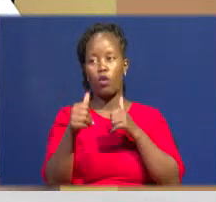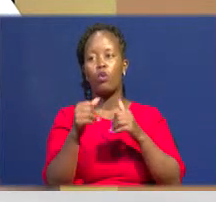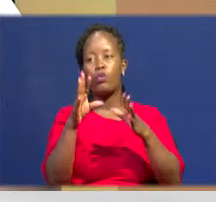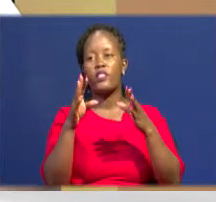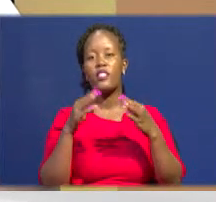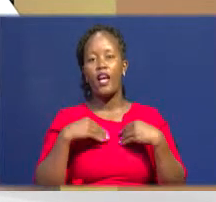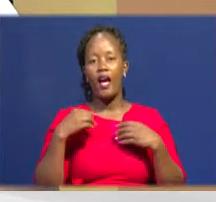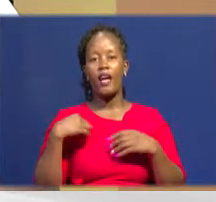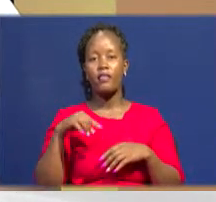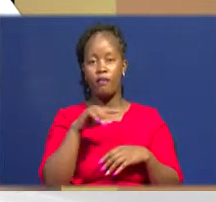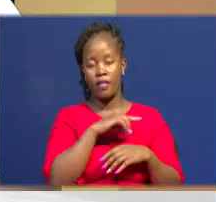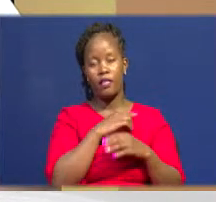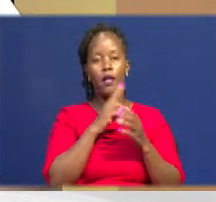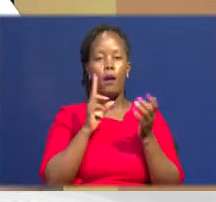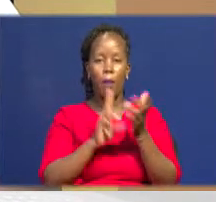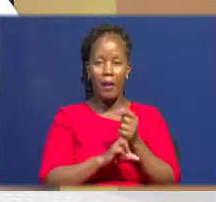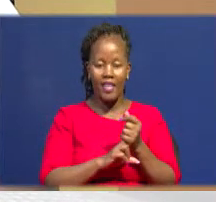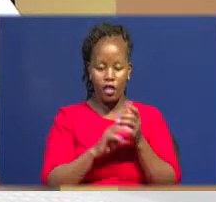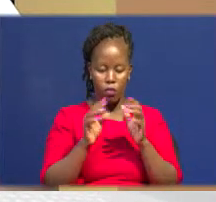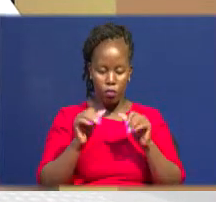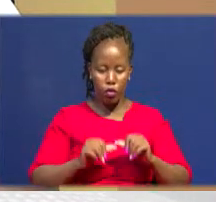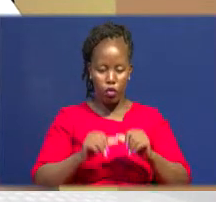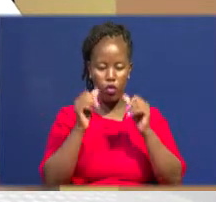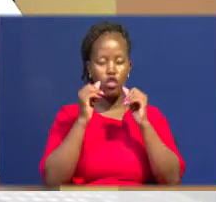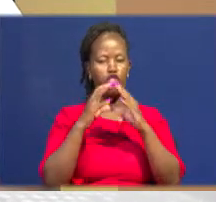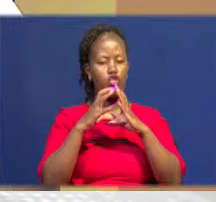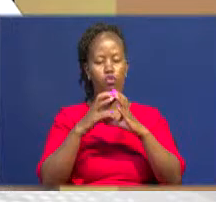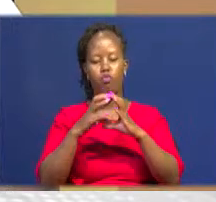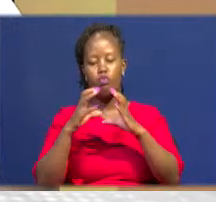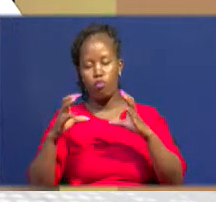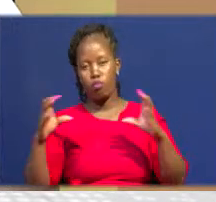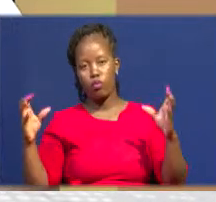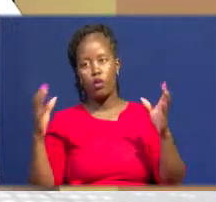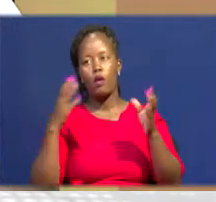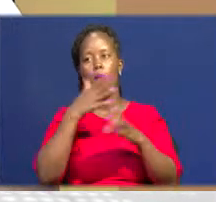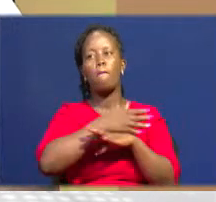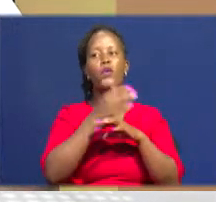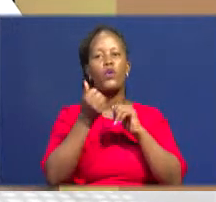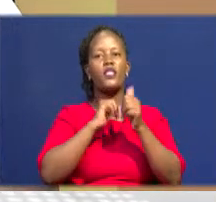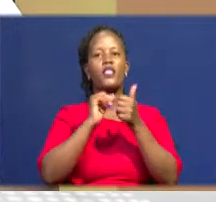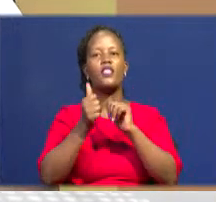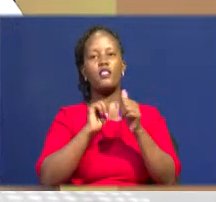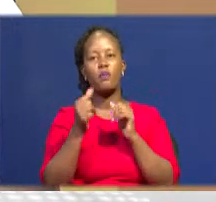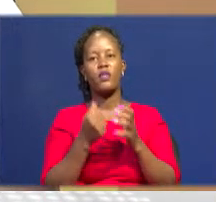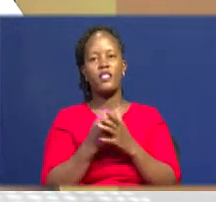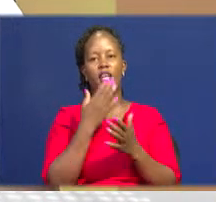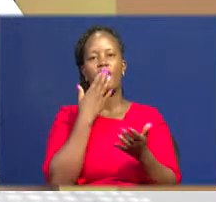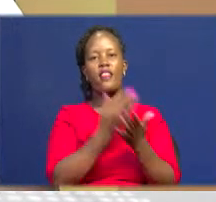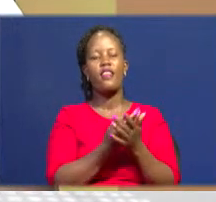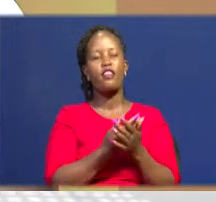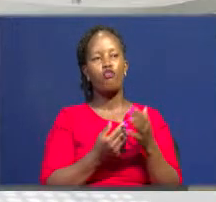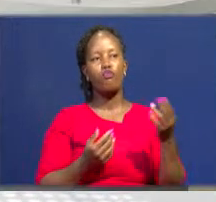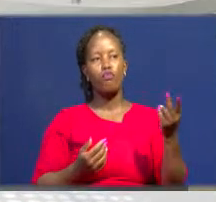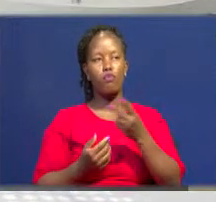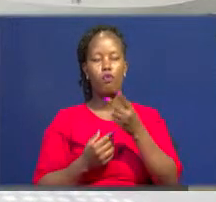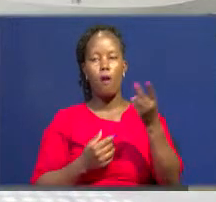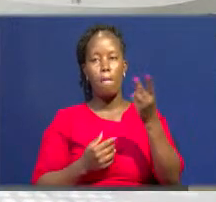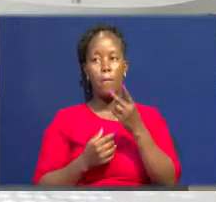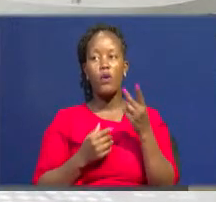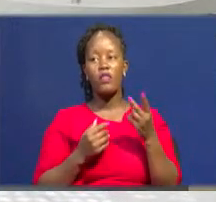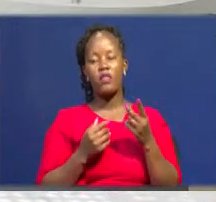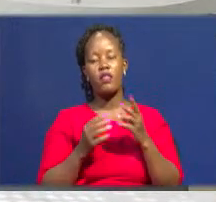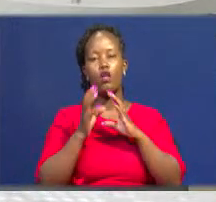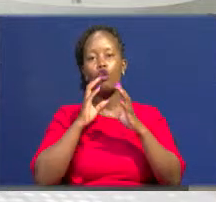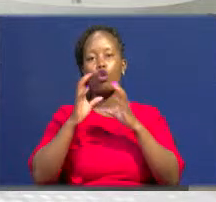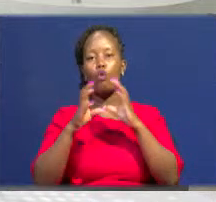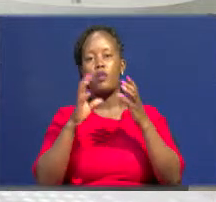it's a partnership that will continue growing even beyond sports. All right. Thank you very much. Steffi Werimo, who's head of communications at the National Olympic Committee